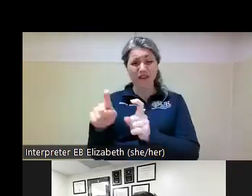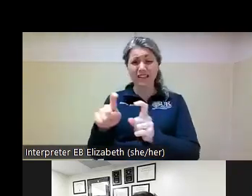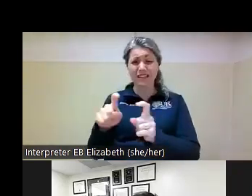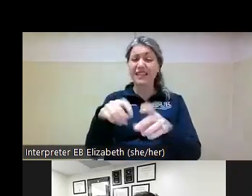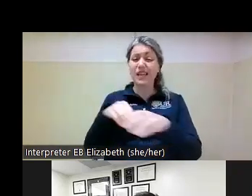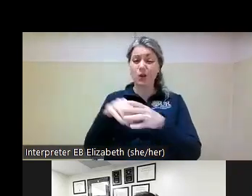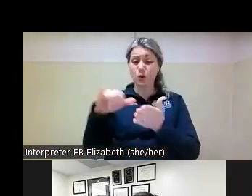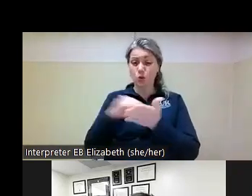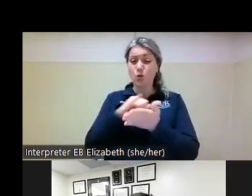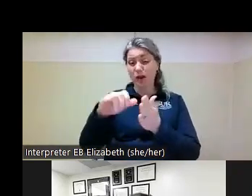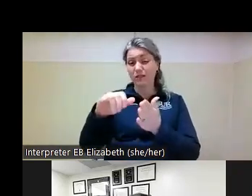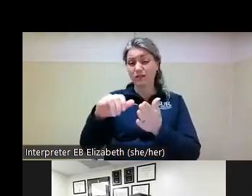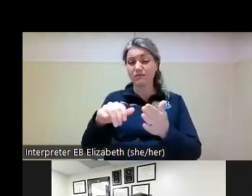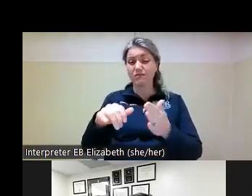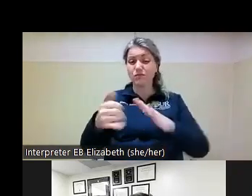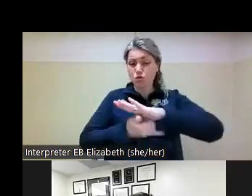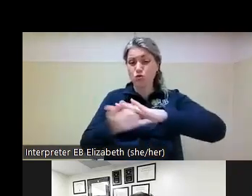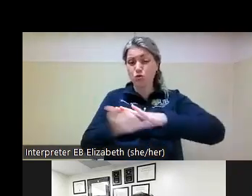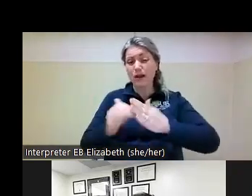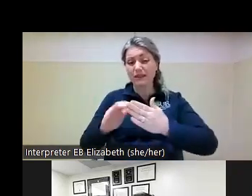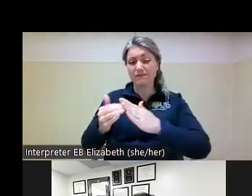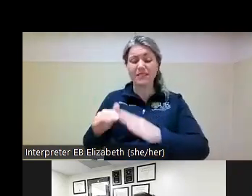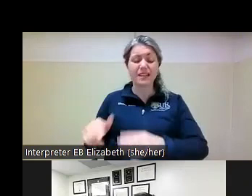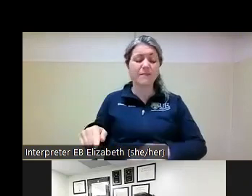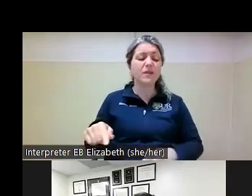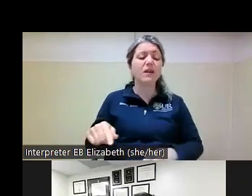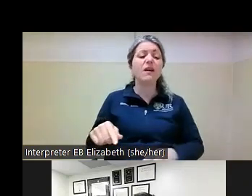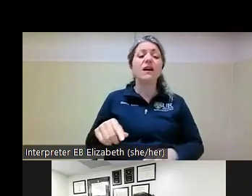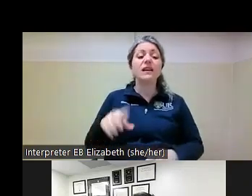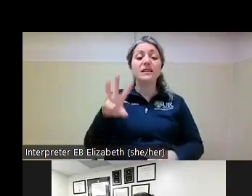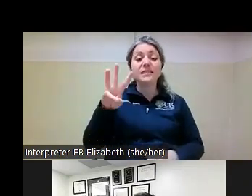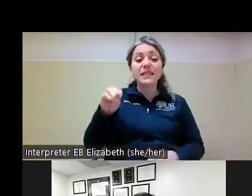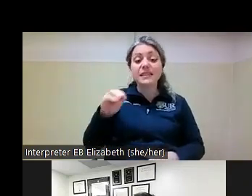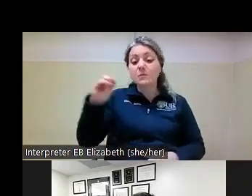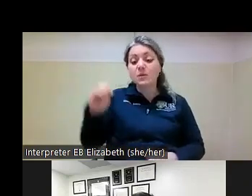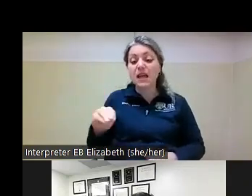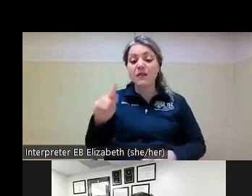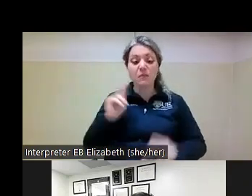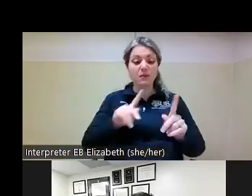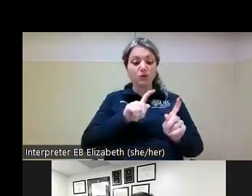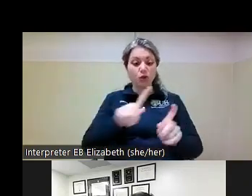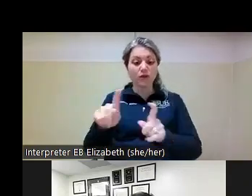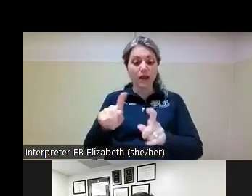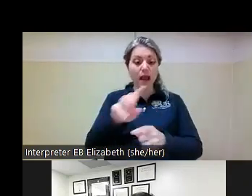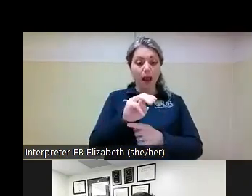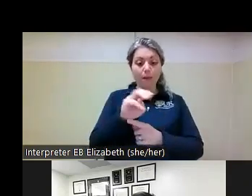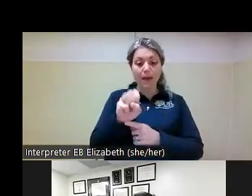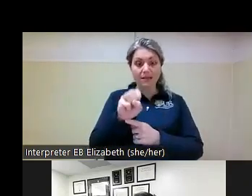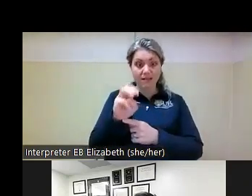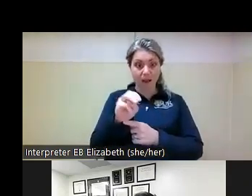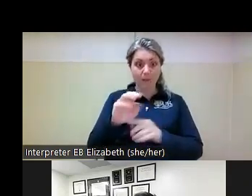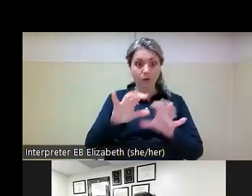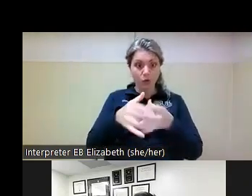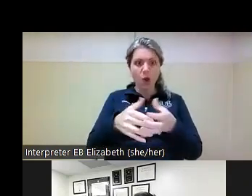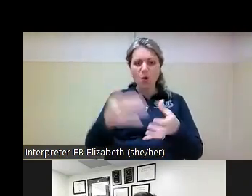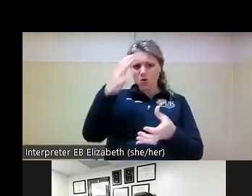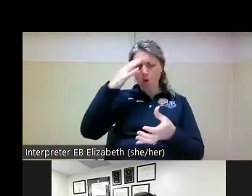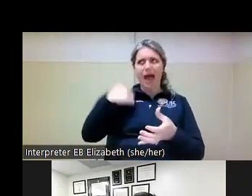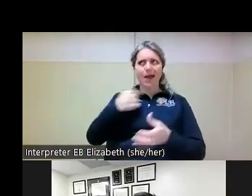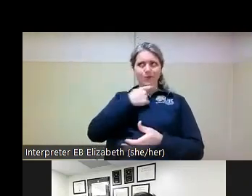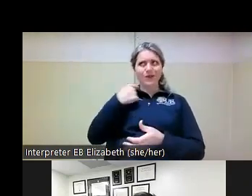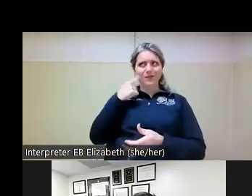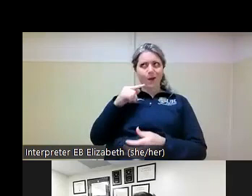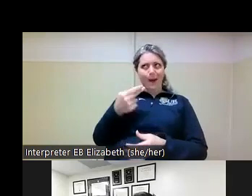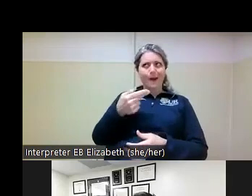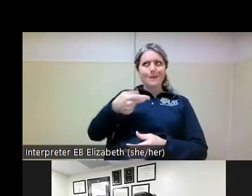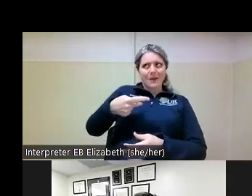York City, where they found that 60% of surveyed men who have sex with men knew they were at risk for